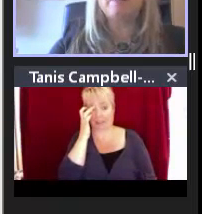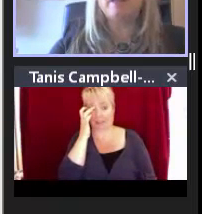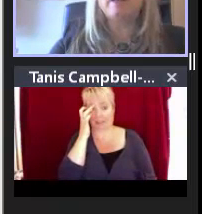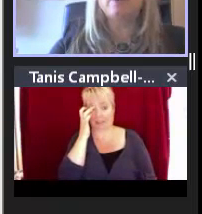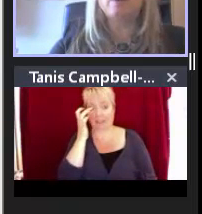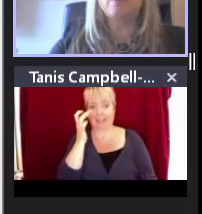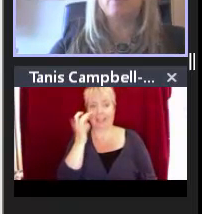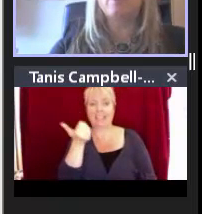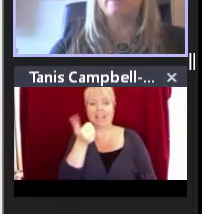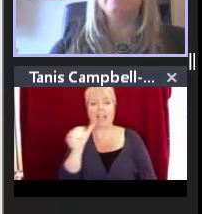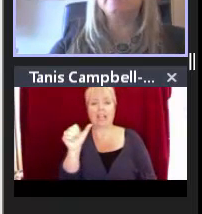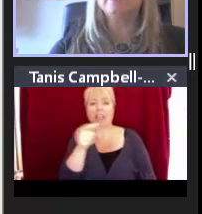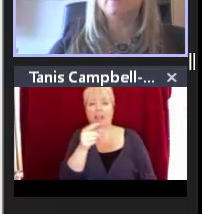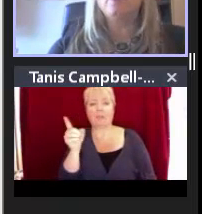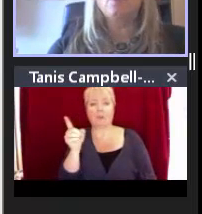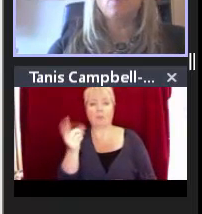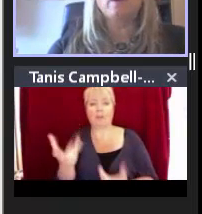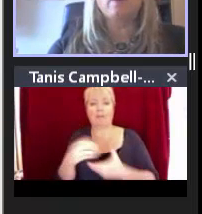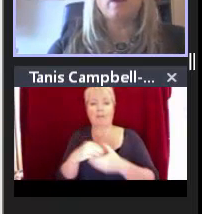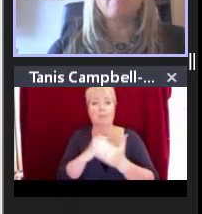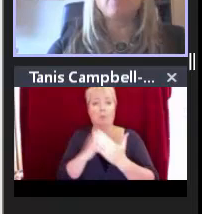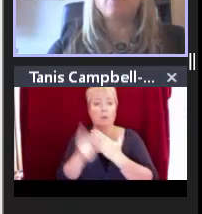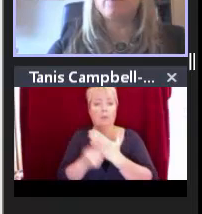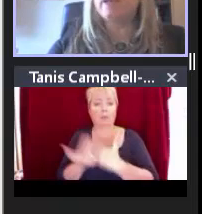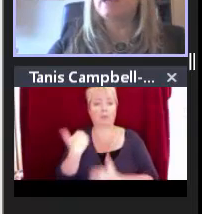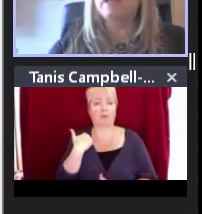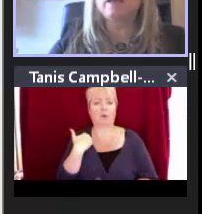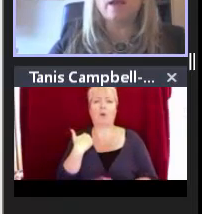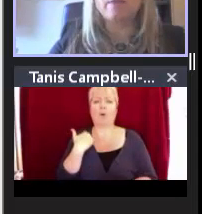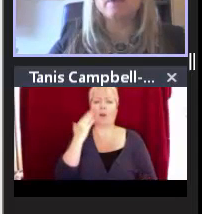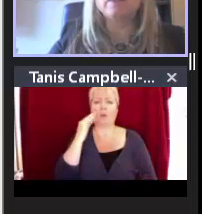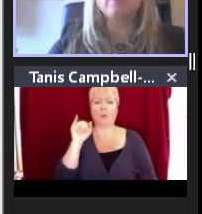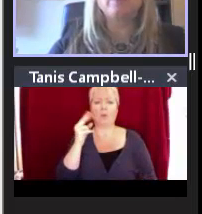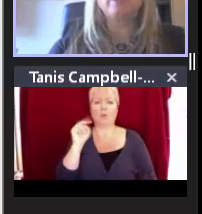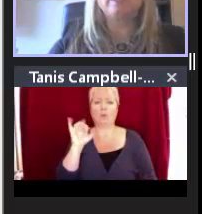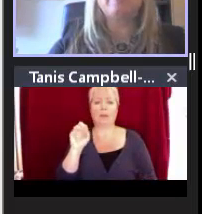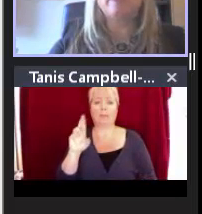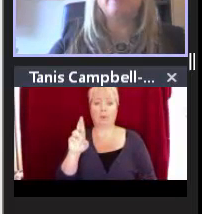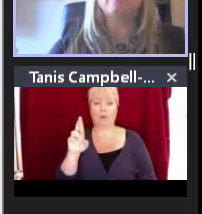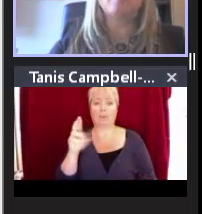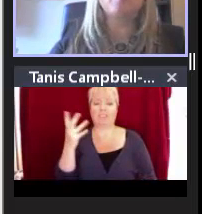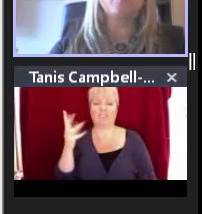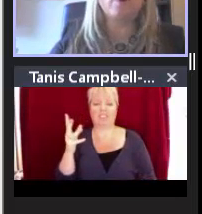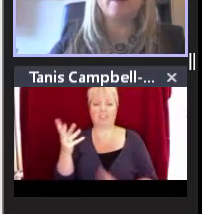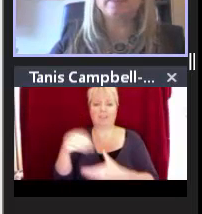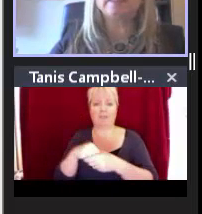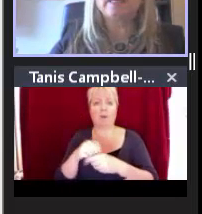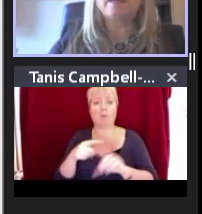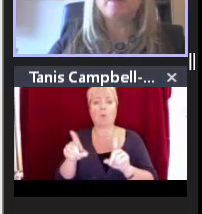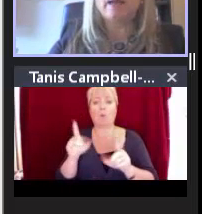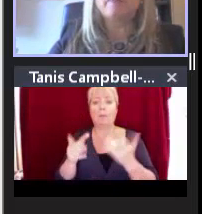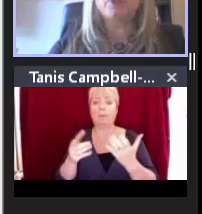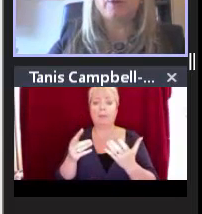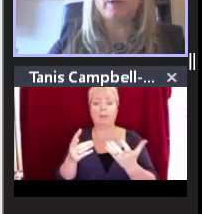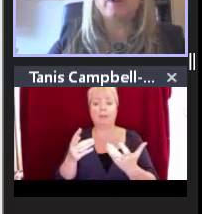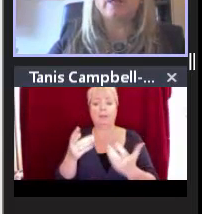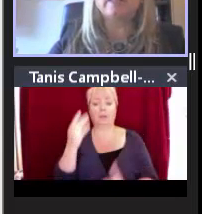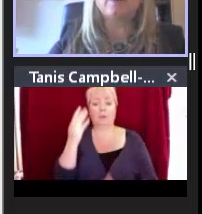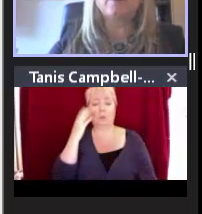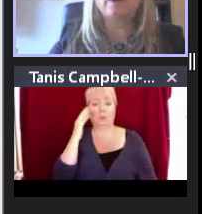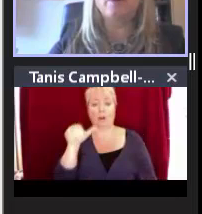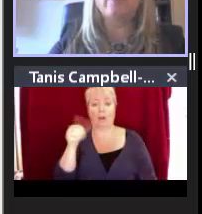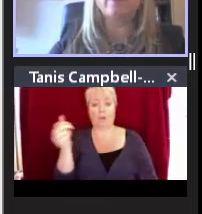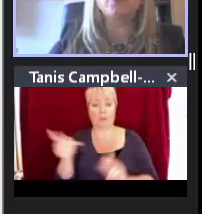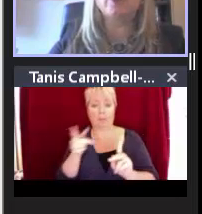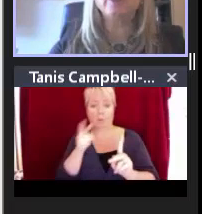has participated in our programs, or have you known any others who have participated in our programs? Perhaps you're here